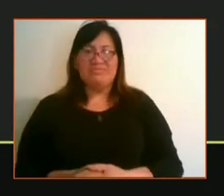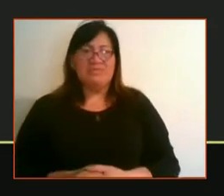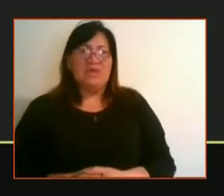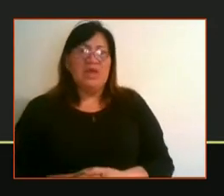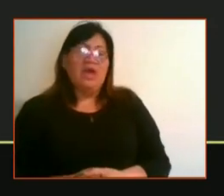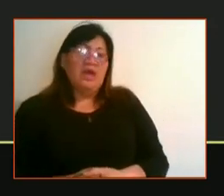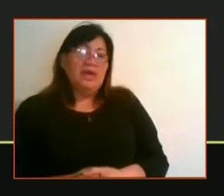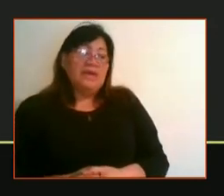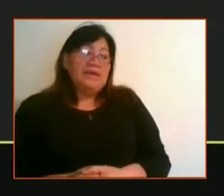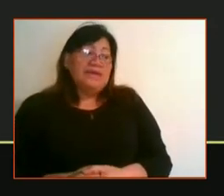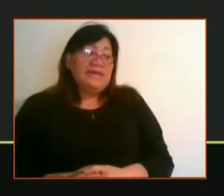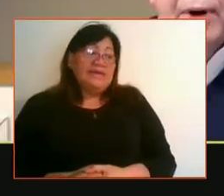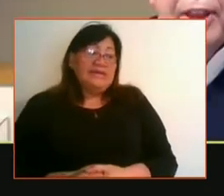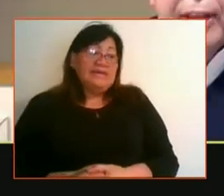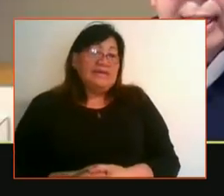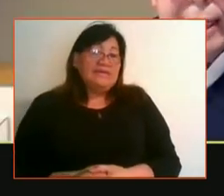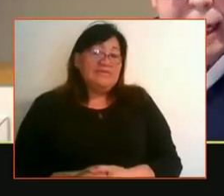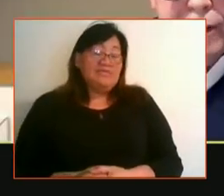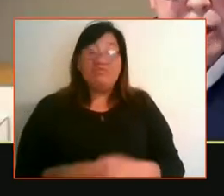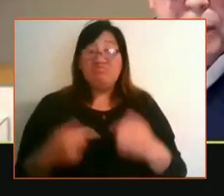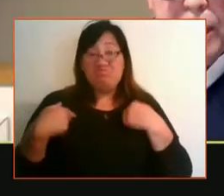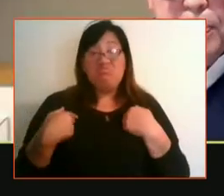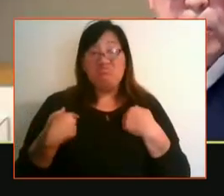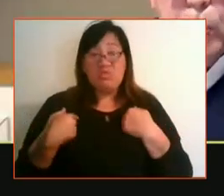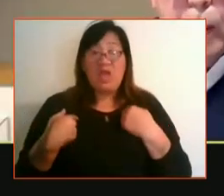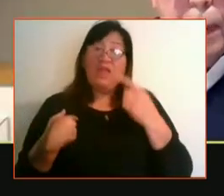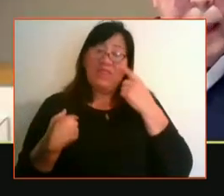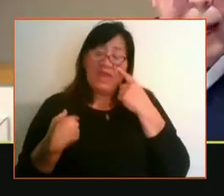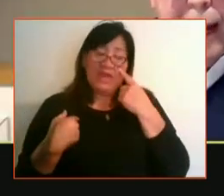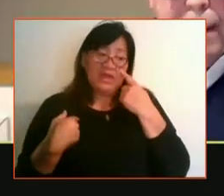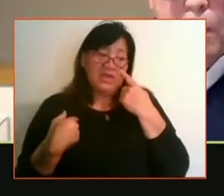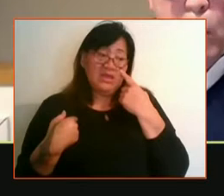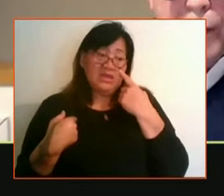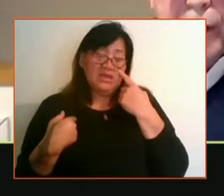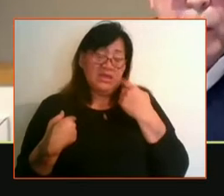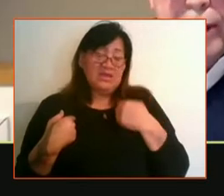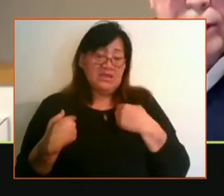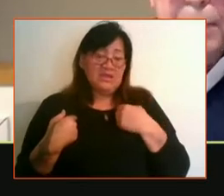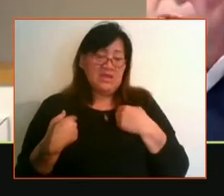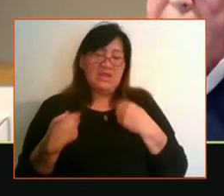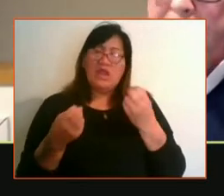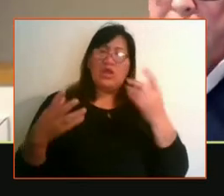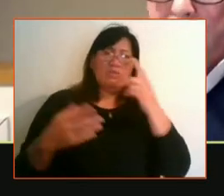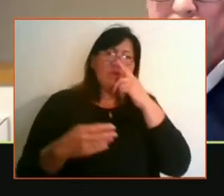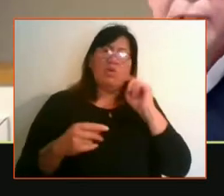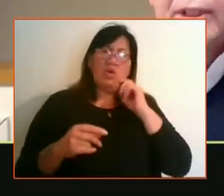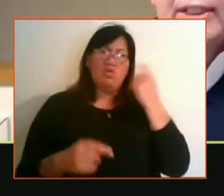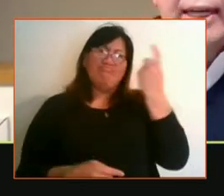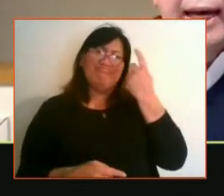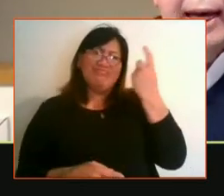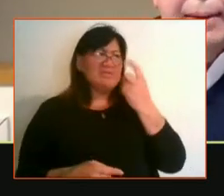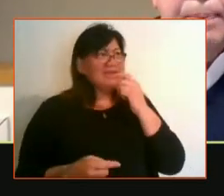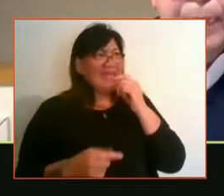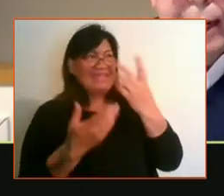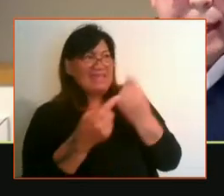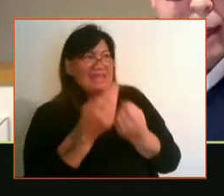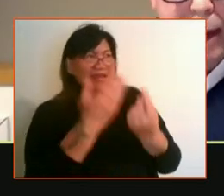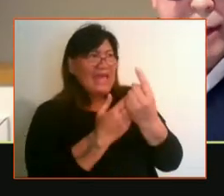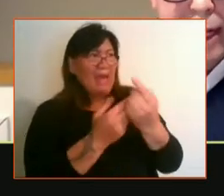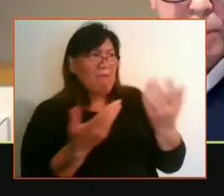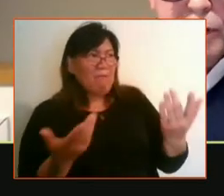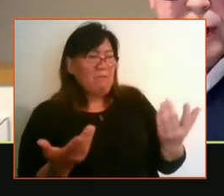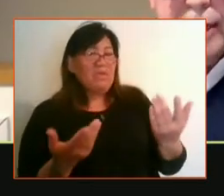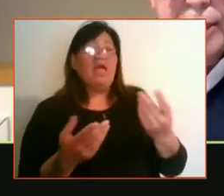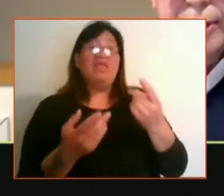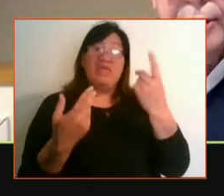Oh, look, I think it left a lot of people wondering whether something was coming or not. And it came